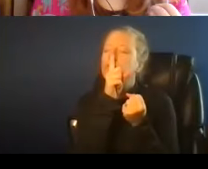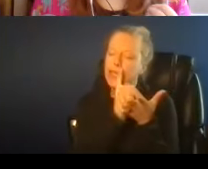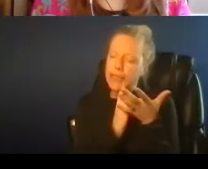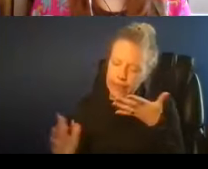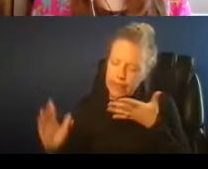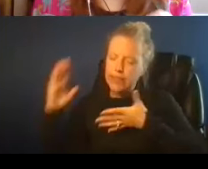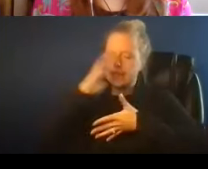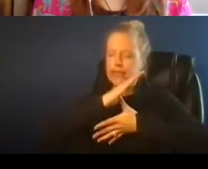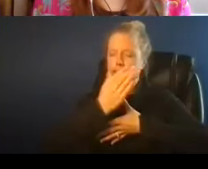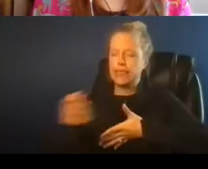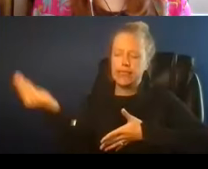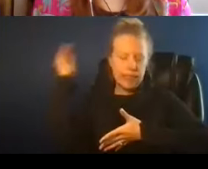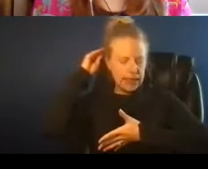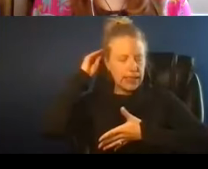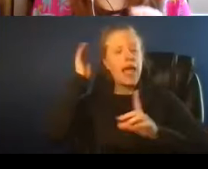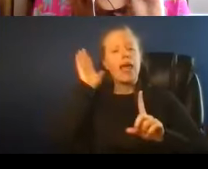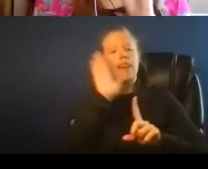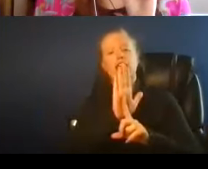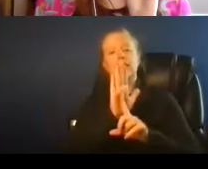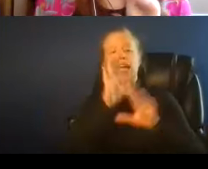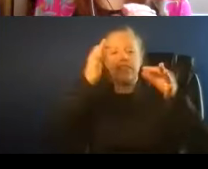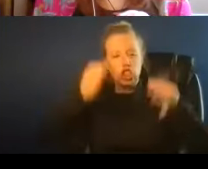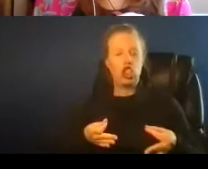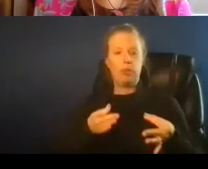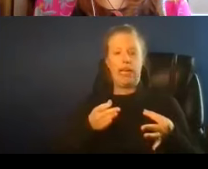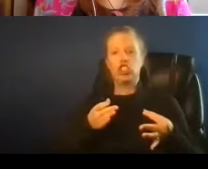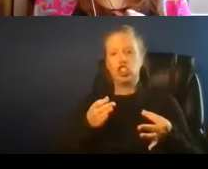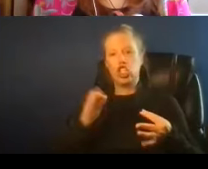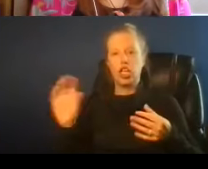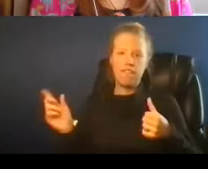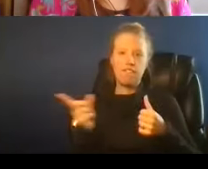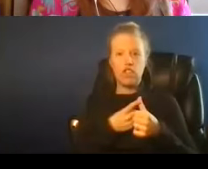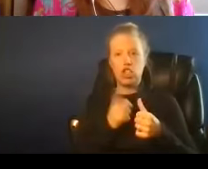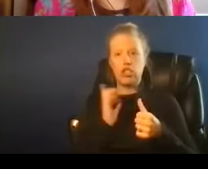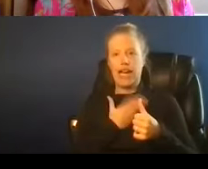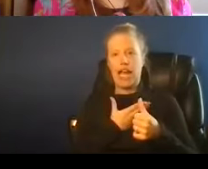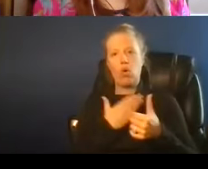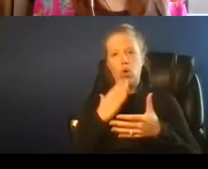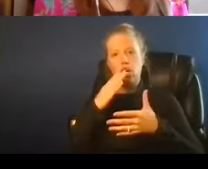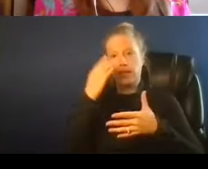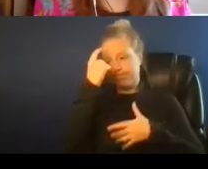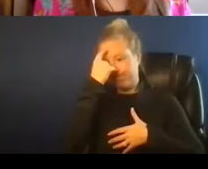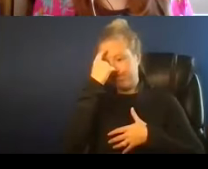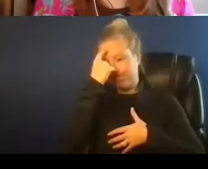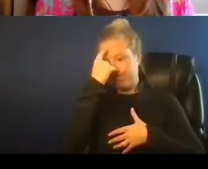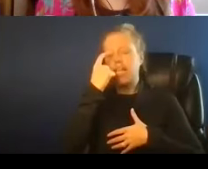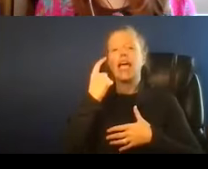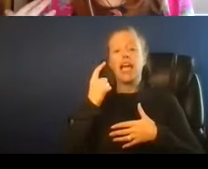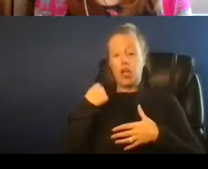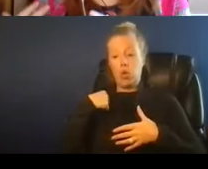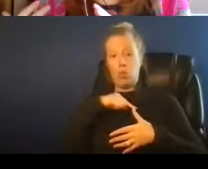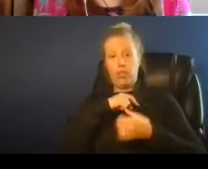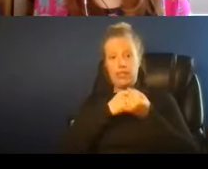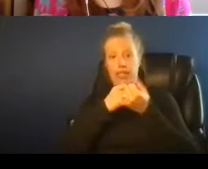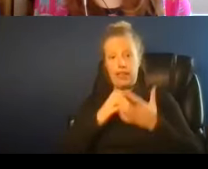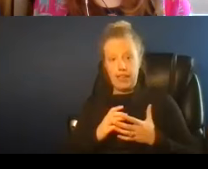keep survivor self-determination first in our minds and know that as advocates, we are